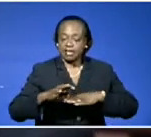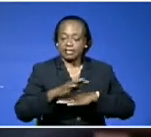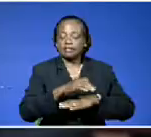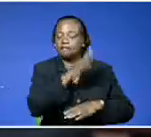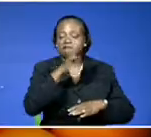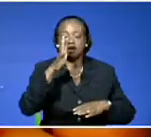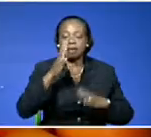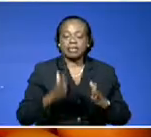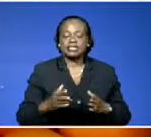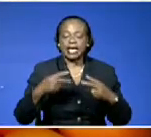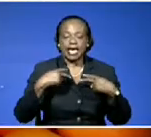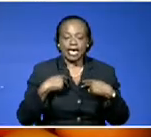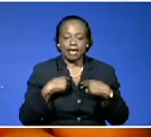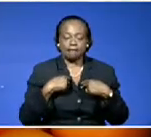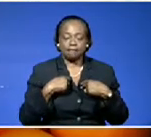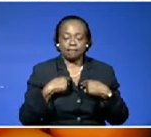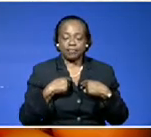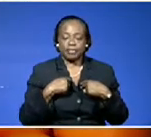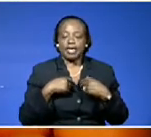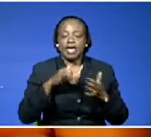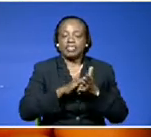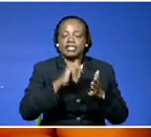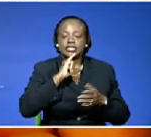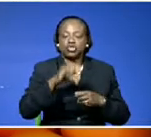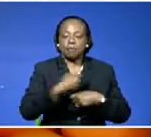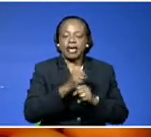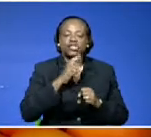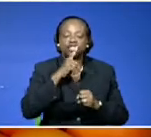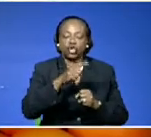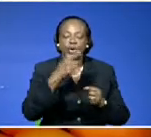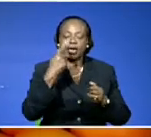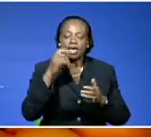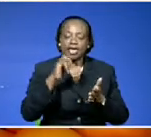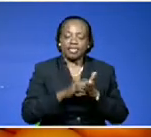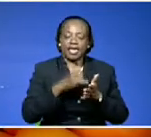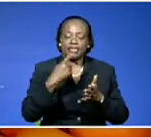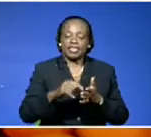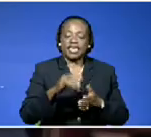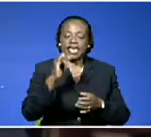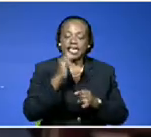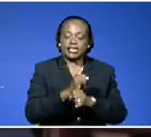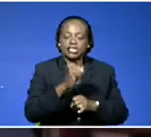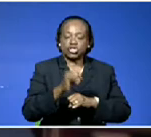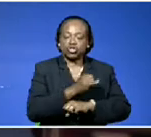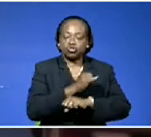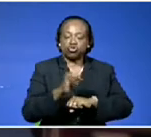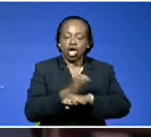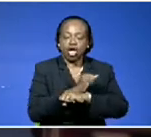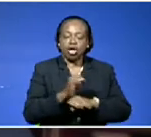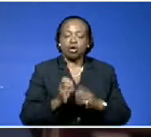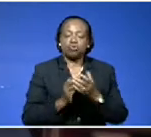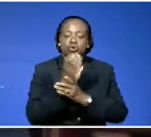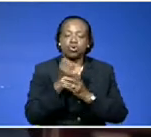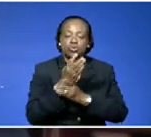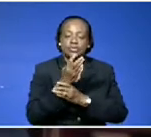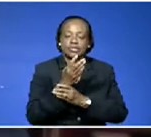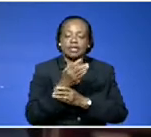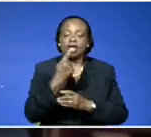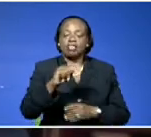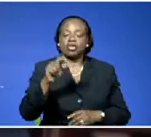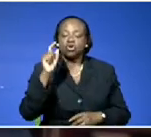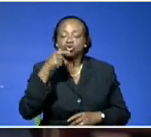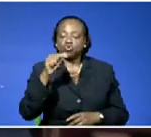was made to ensure that the Bahamian agricultural industry grows and the wholesalers welcome it. The green